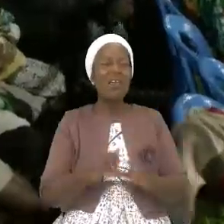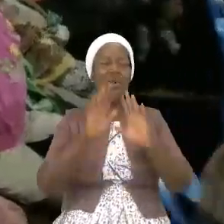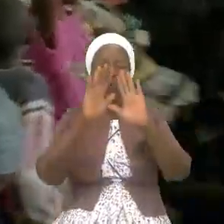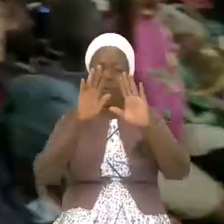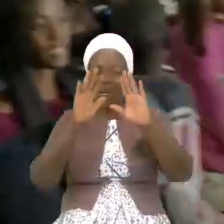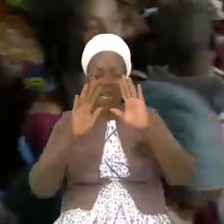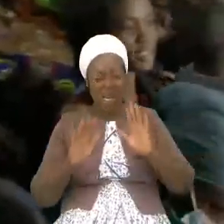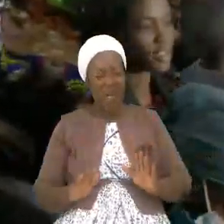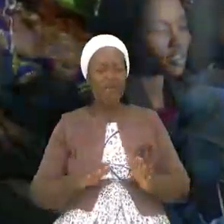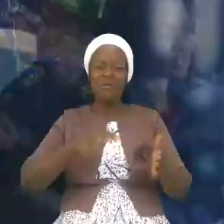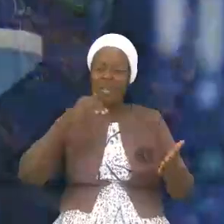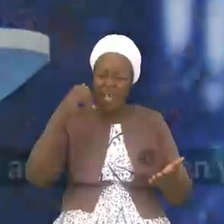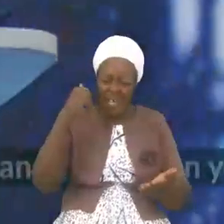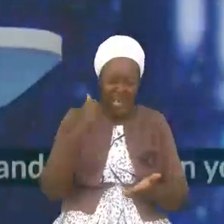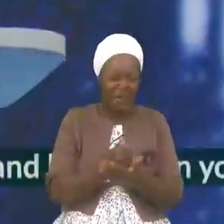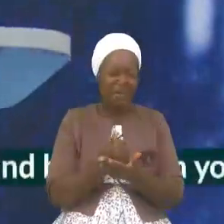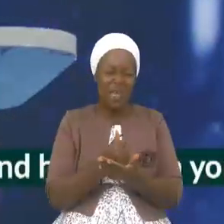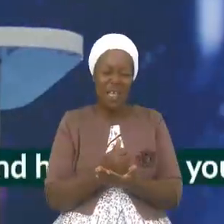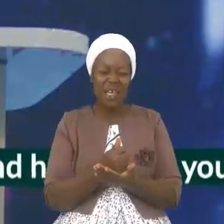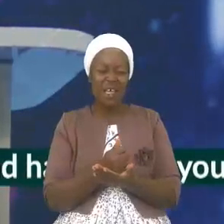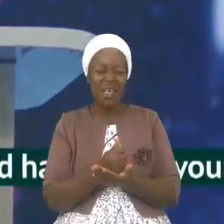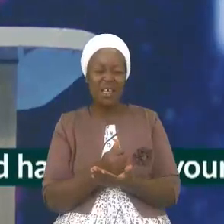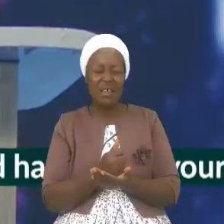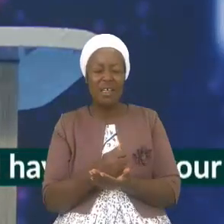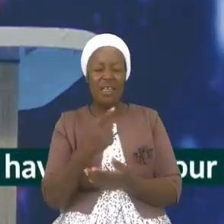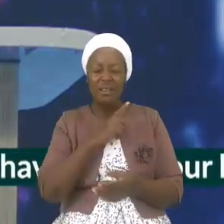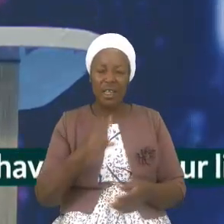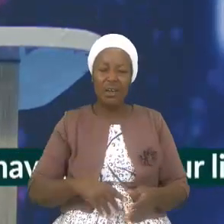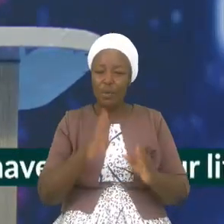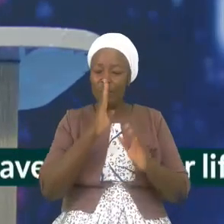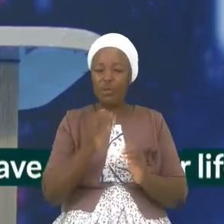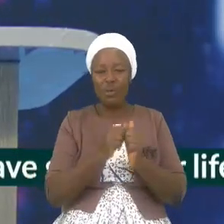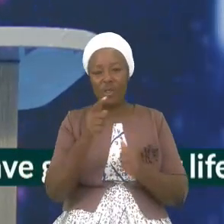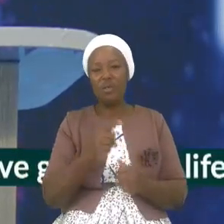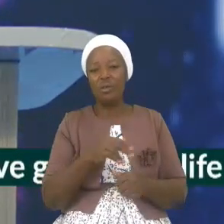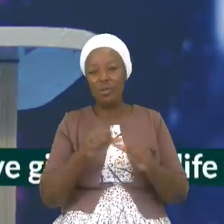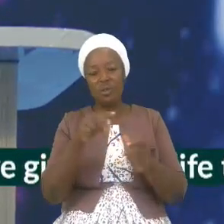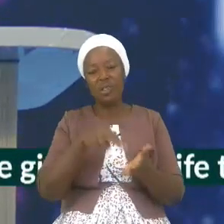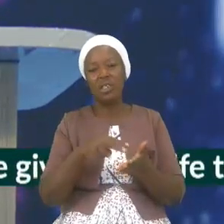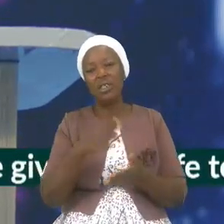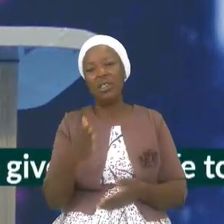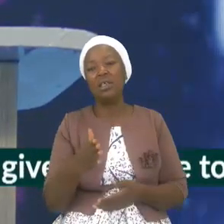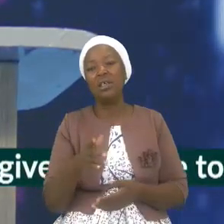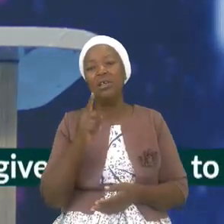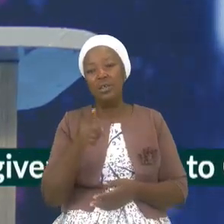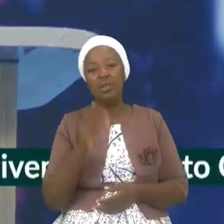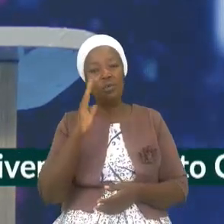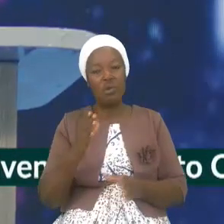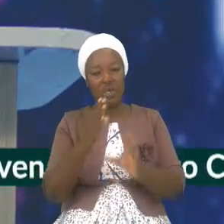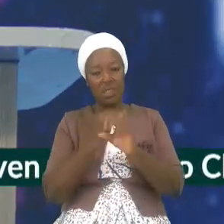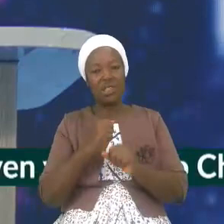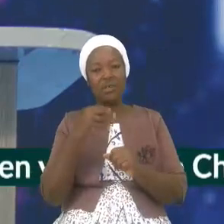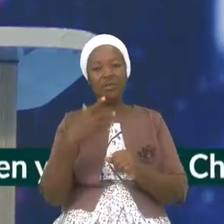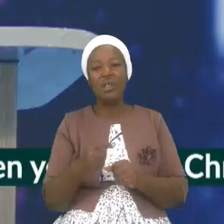be with you. Keep on standing there. You receive the salvation of the Lord. And now he writes your name among